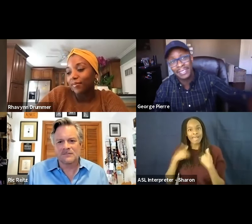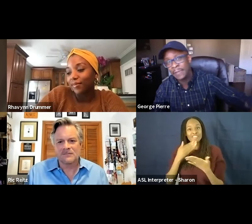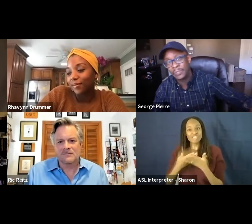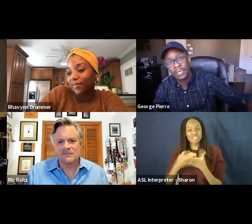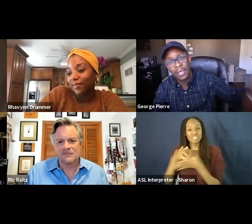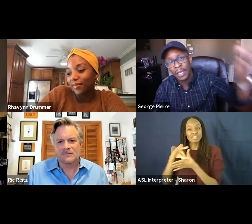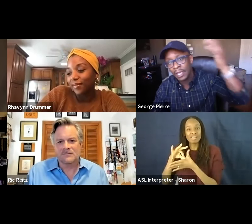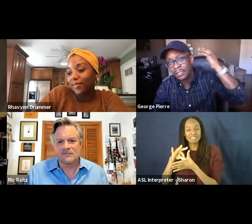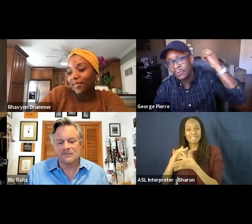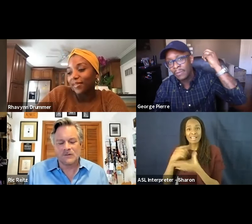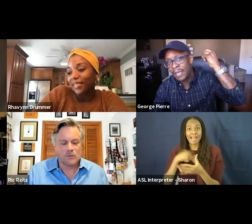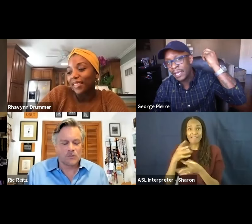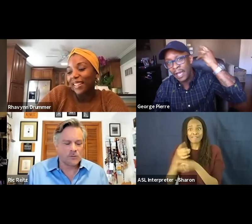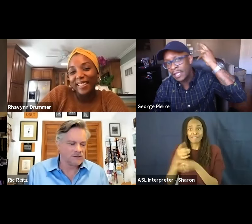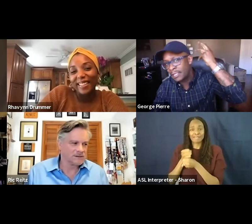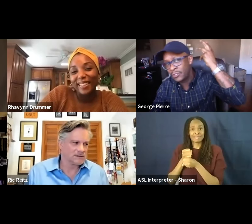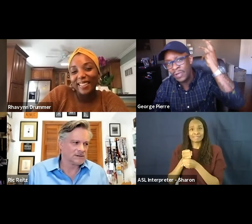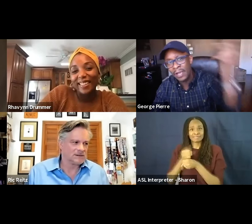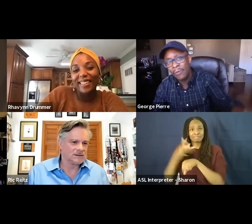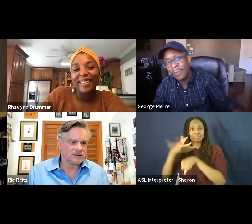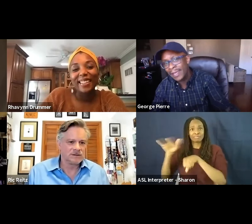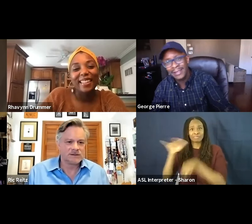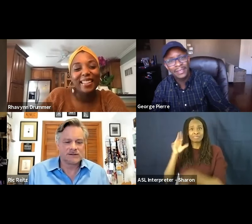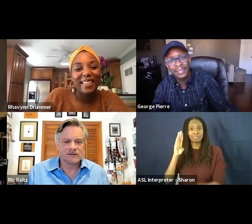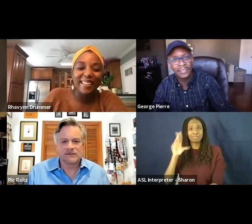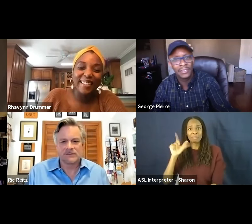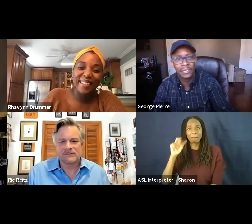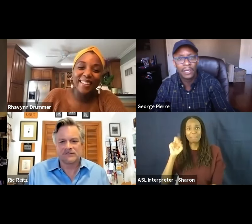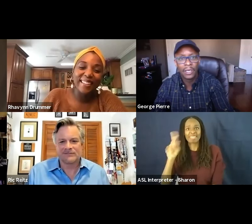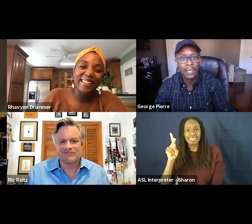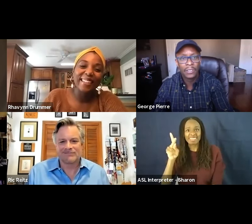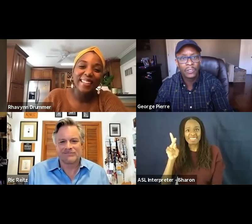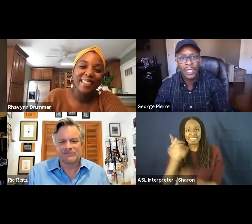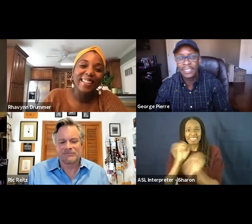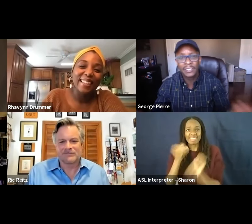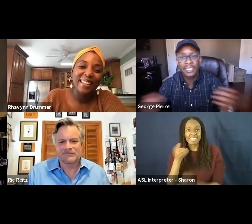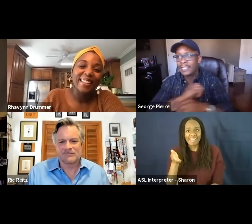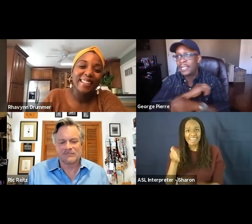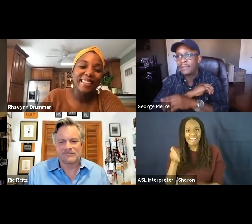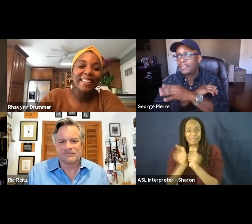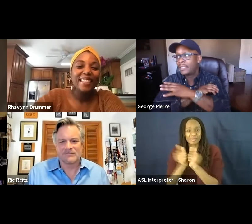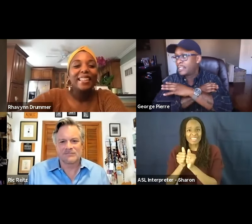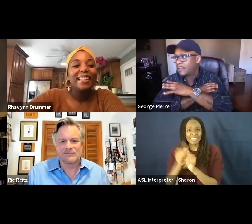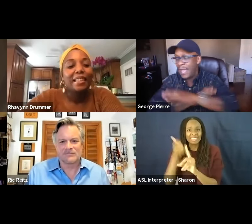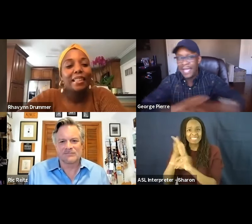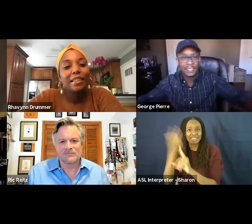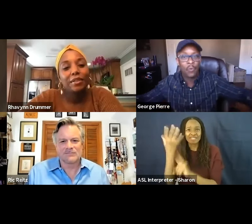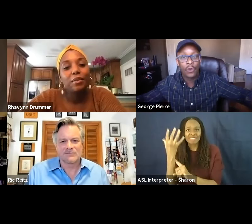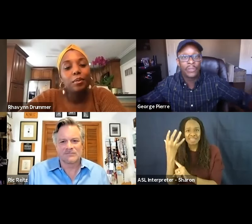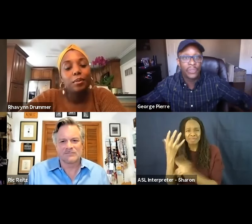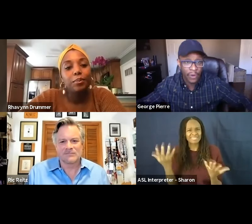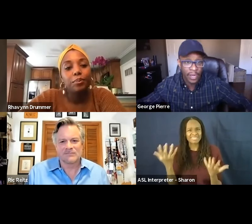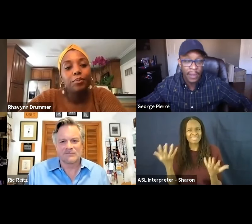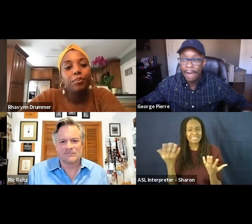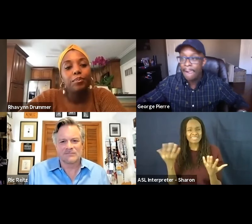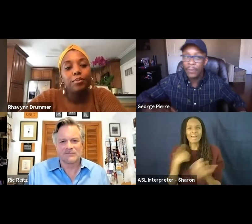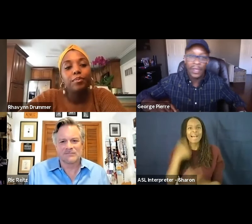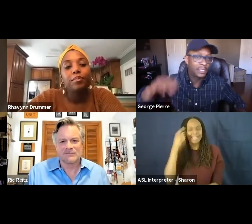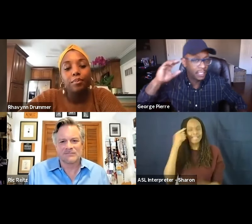blank tapes. So I'm like, did you not go back and look at this? So I think it surpasses more than